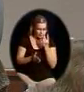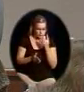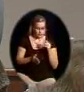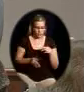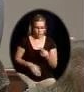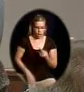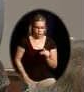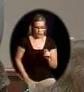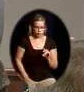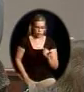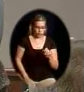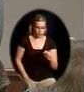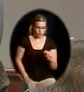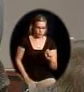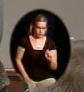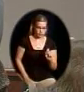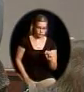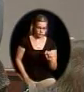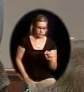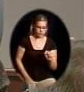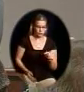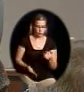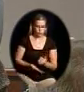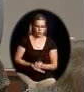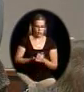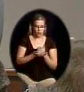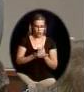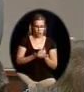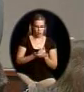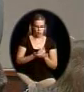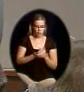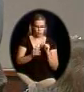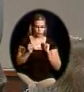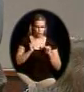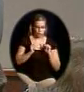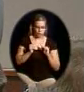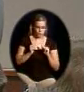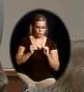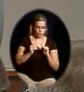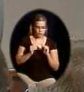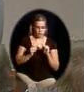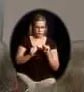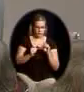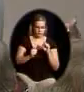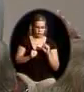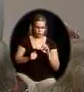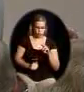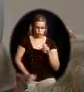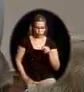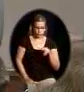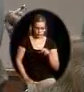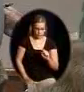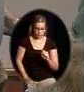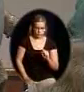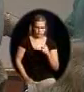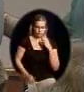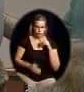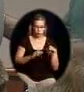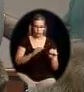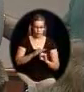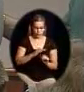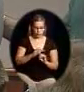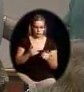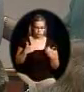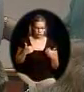hygienists to help perform screenings on our children and we are piloting this at 4 of our Title I elementary schools that are